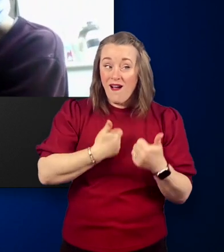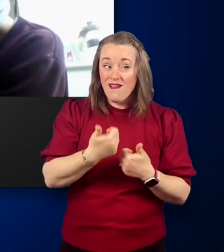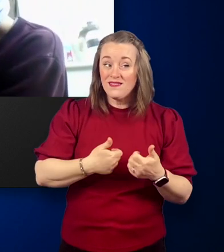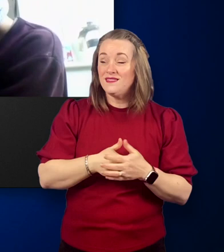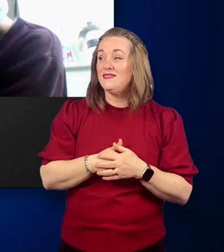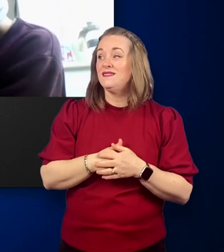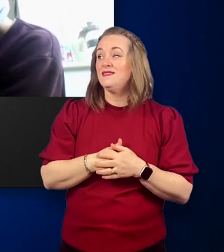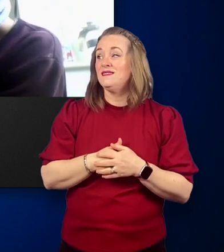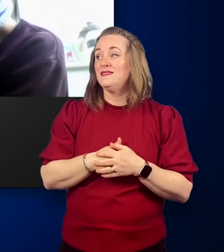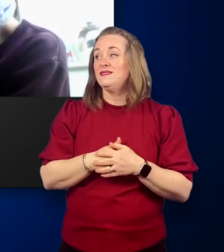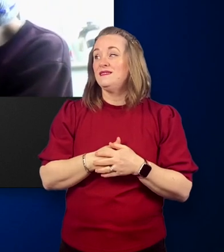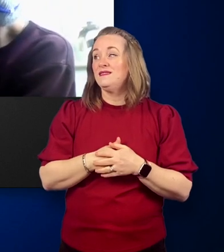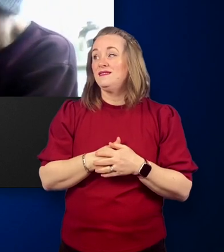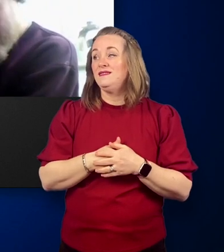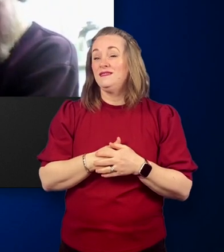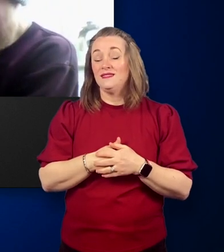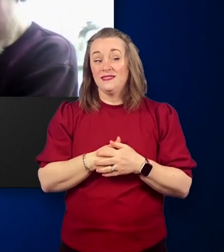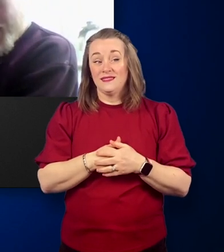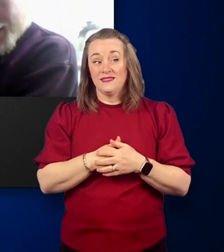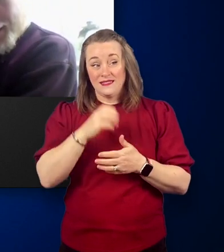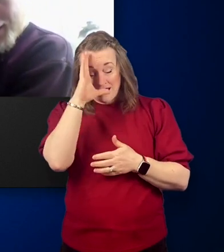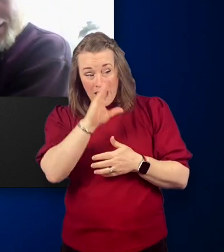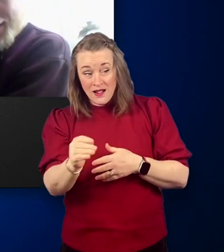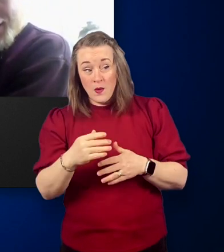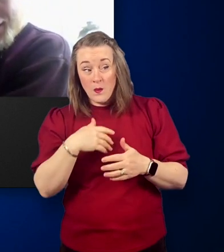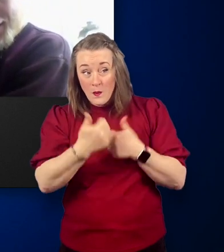to Bethany? Say well done.